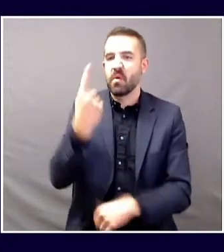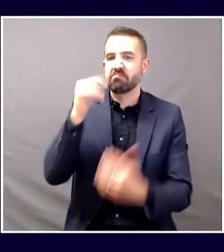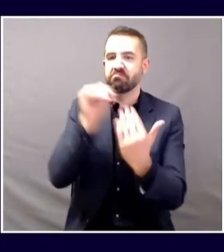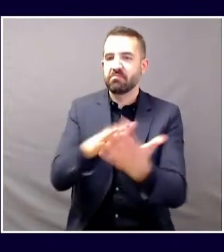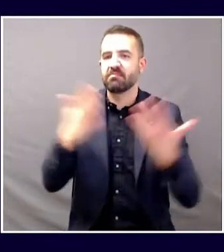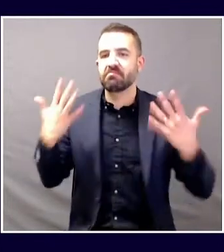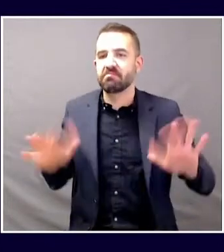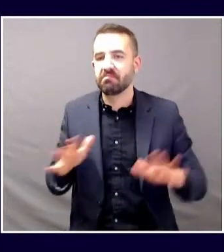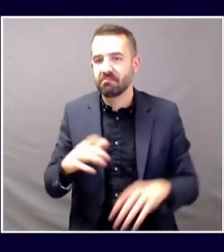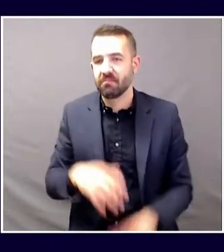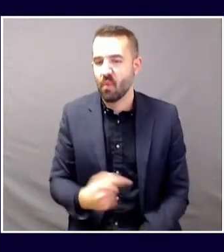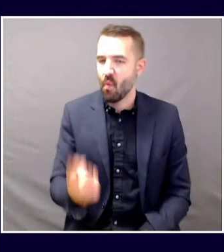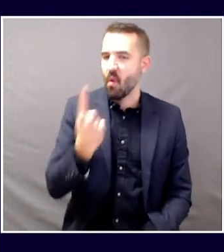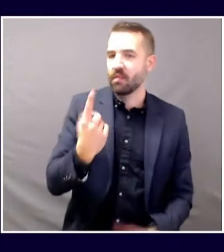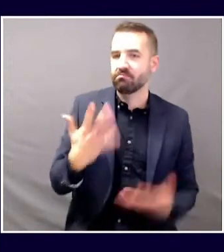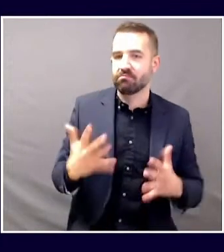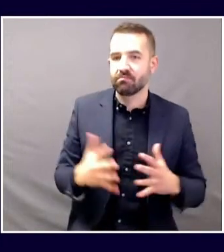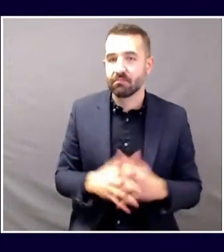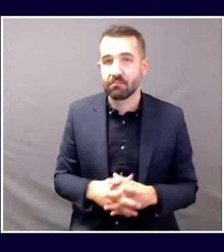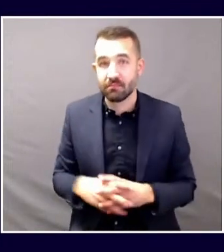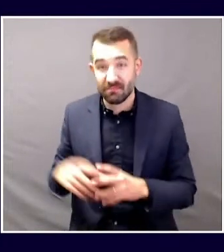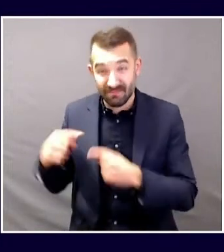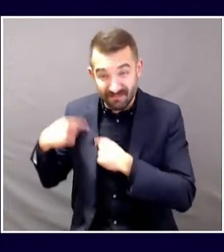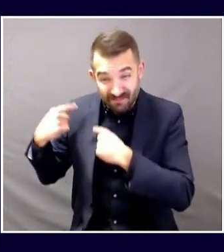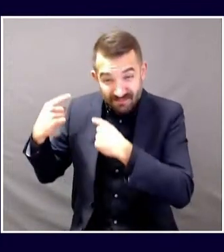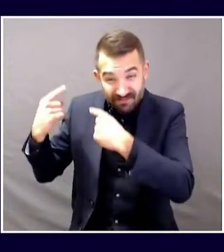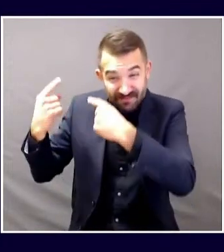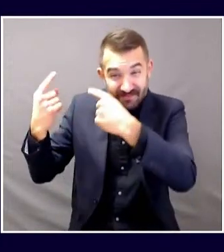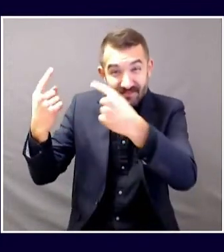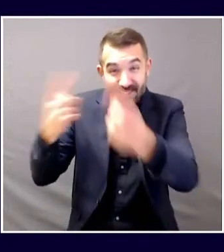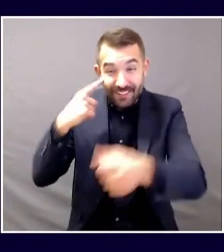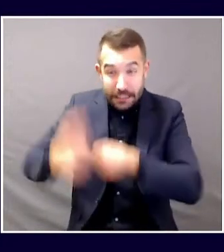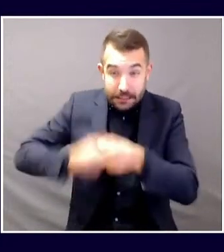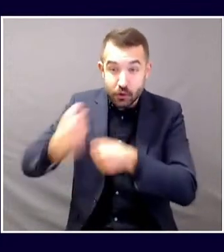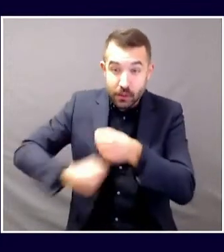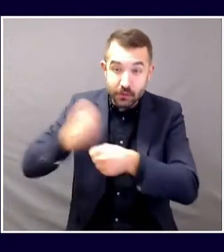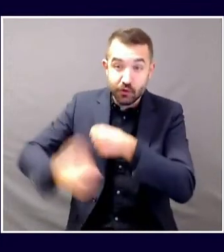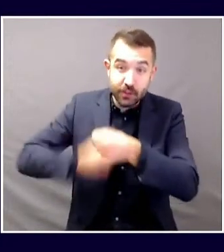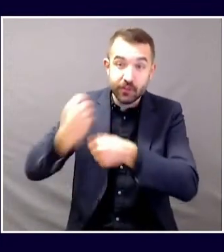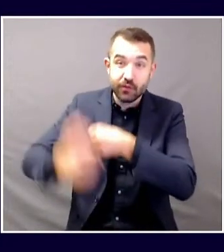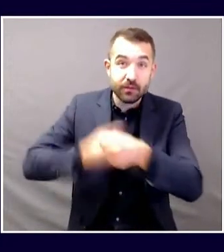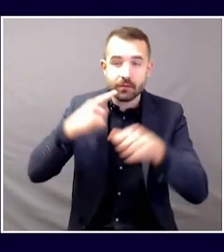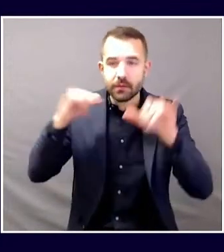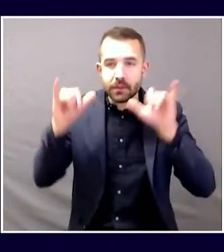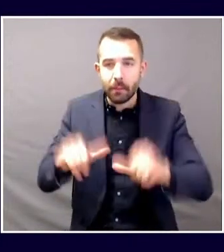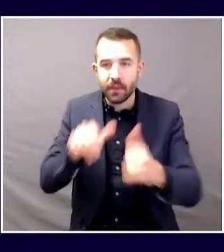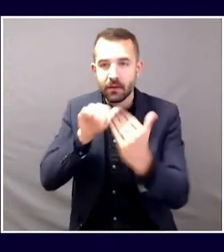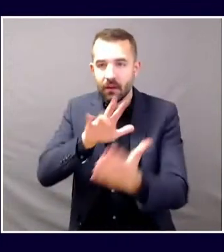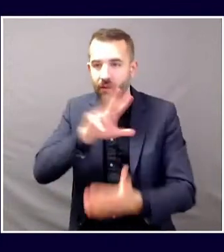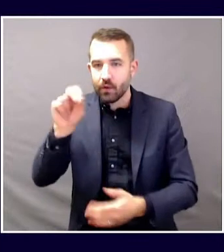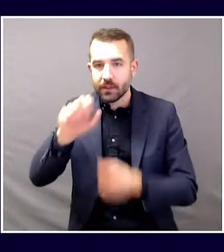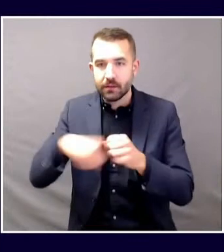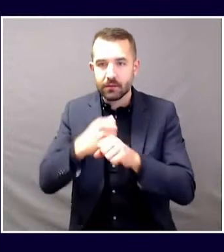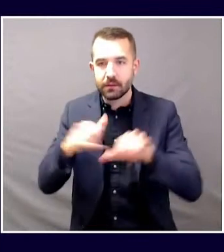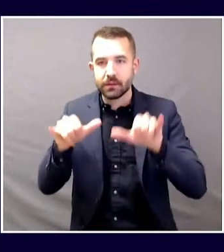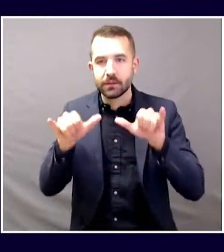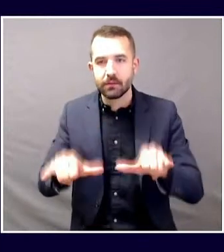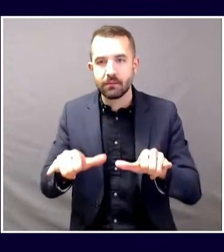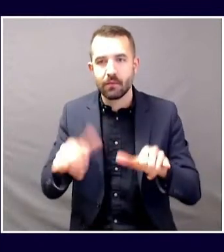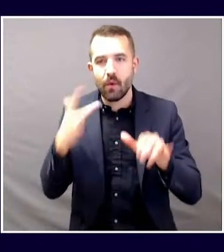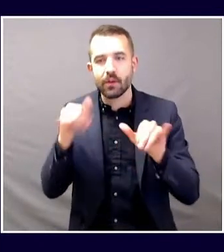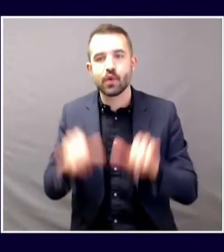I haven't changed a single thing since the day that I graduated from medical school 30 years ago, because consistency is what